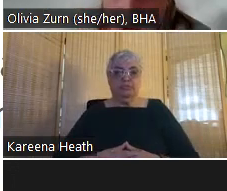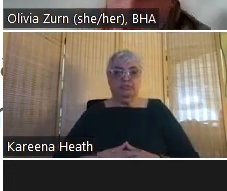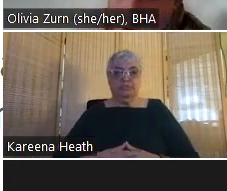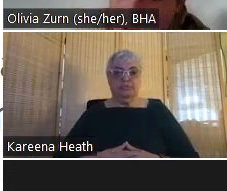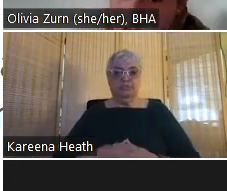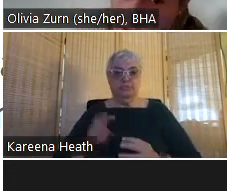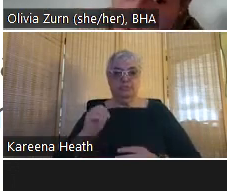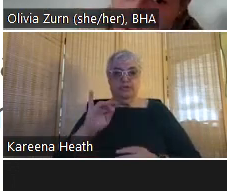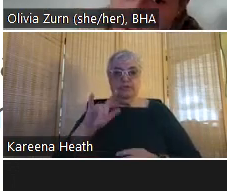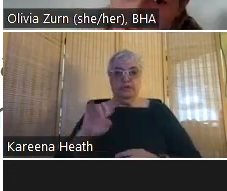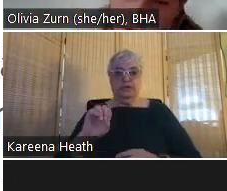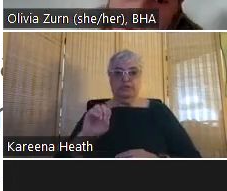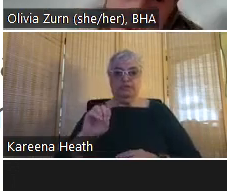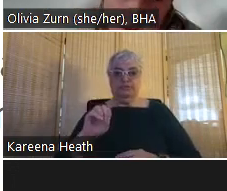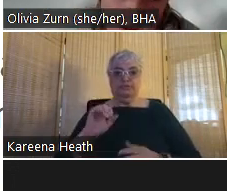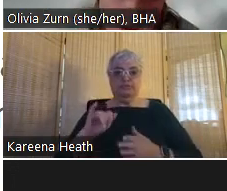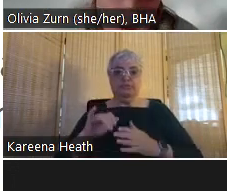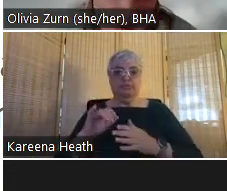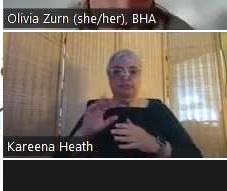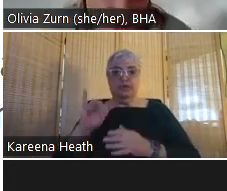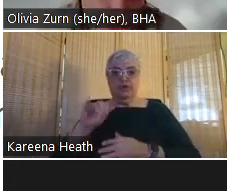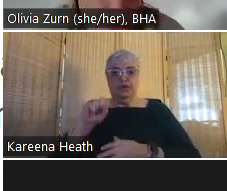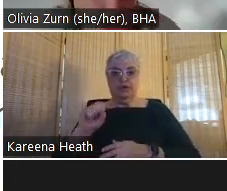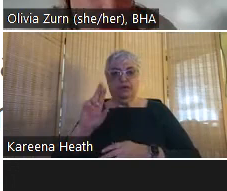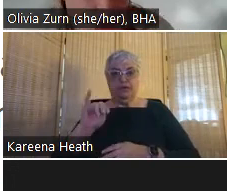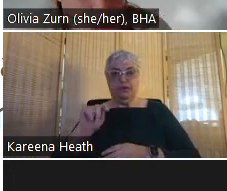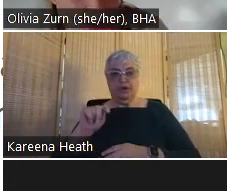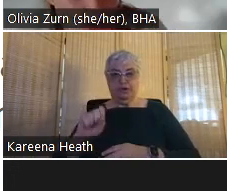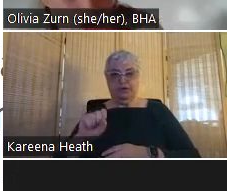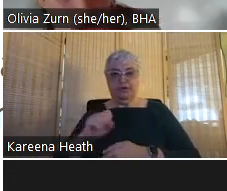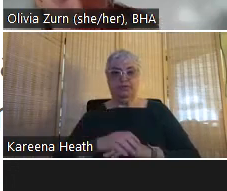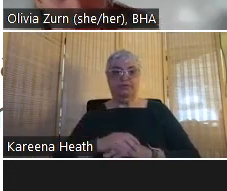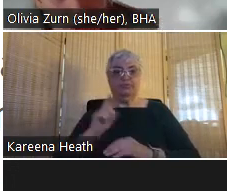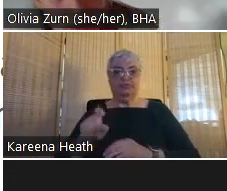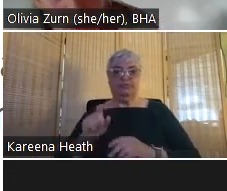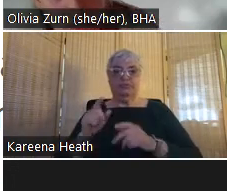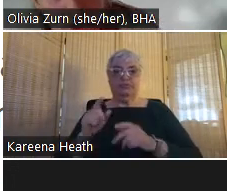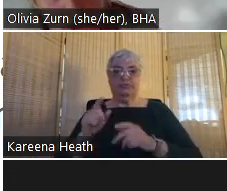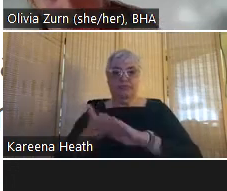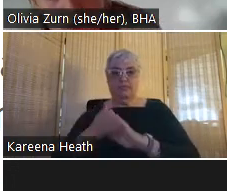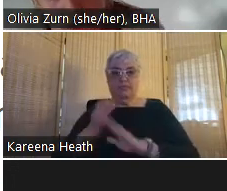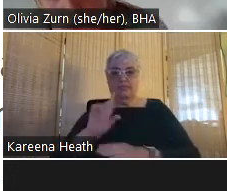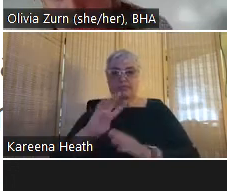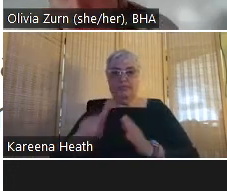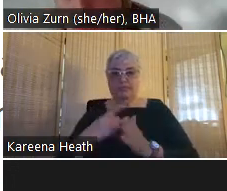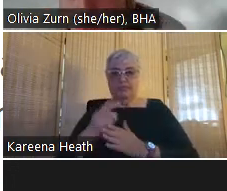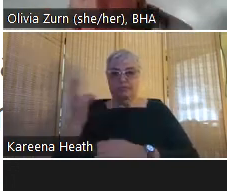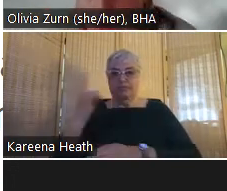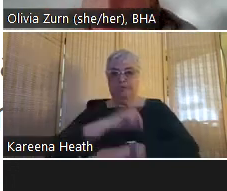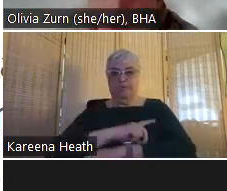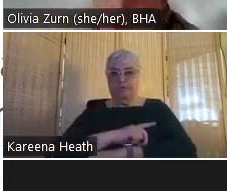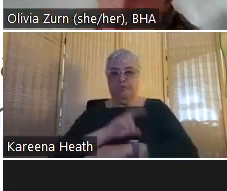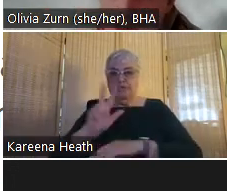For our mobile crisis services and units, a mobile crisis unit must operate 24 hours, 7 days a